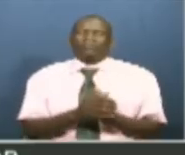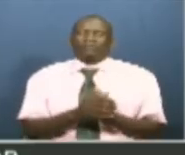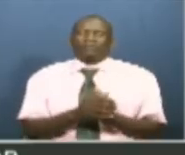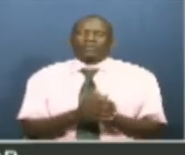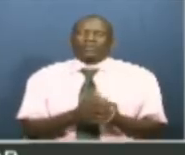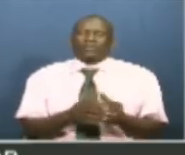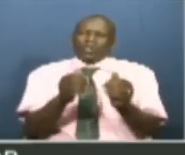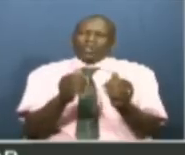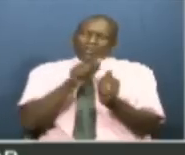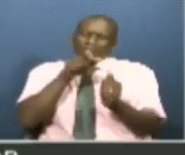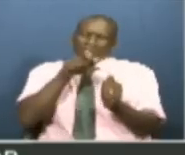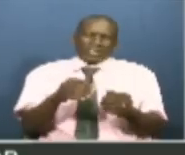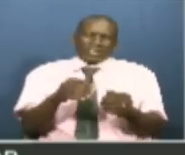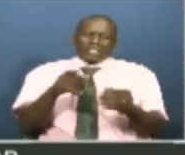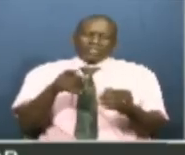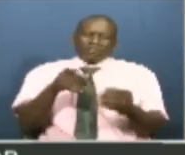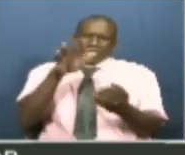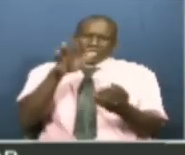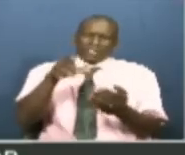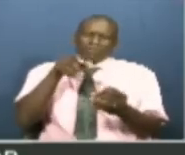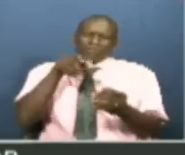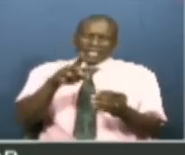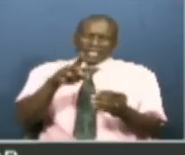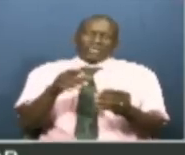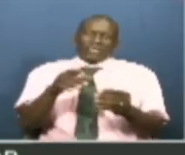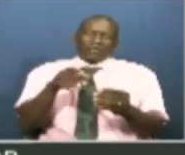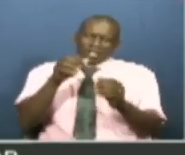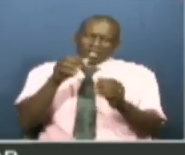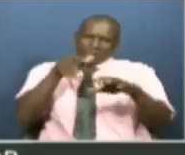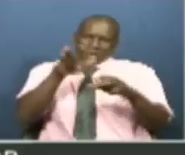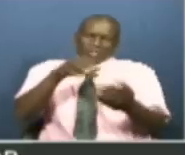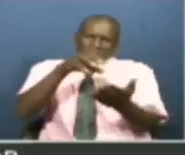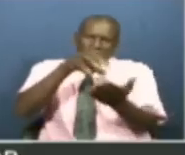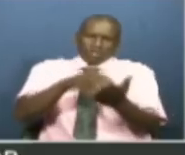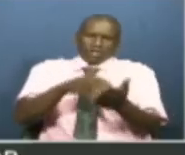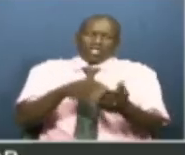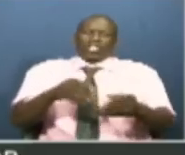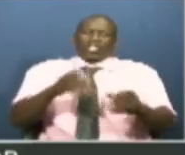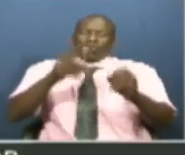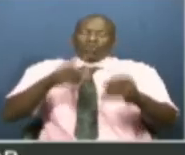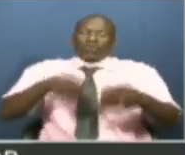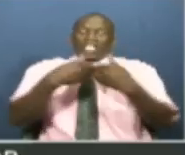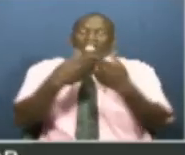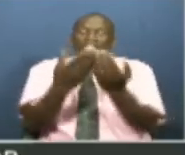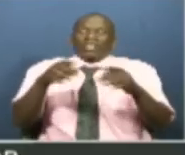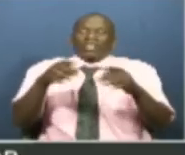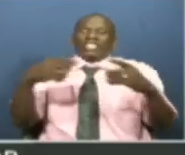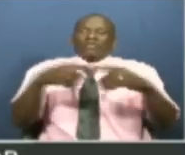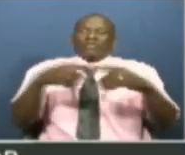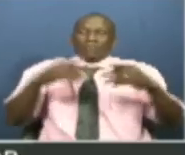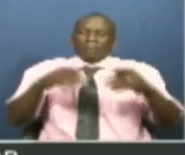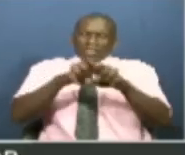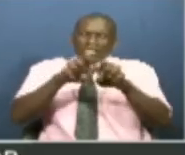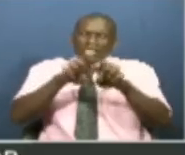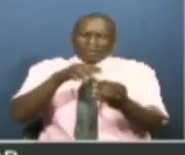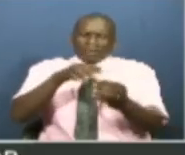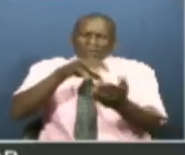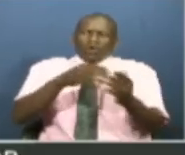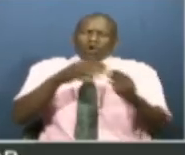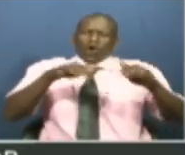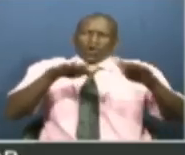With his credentials, he was able to give different people the same credentials or lower